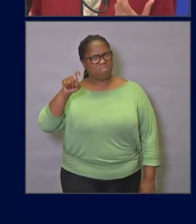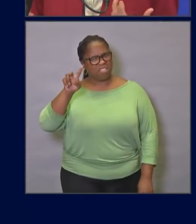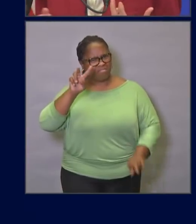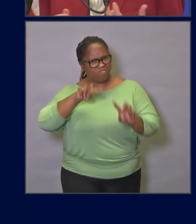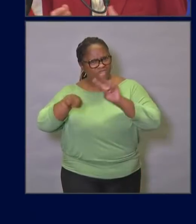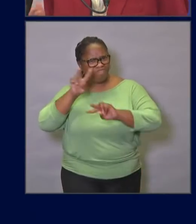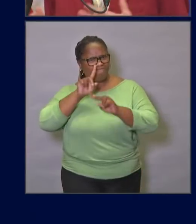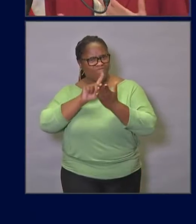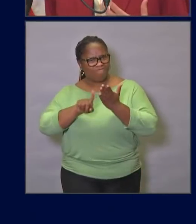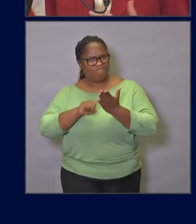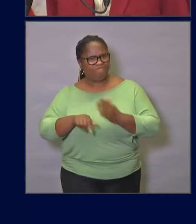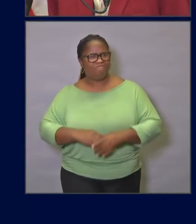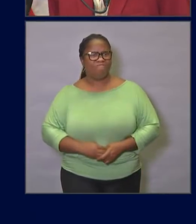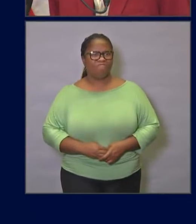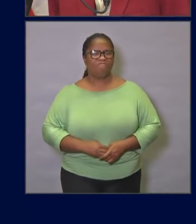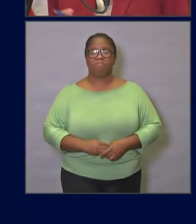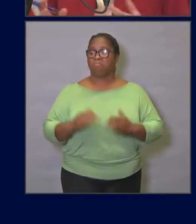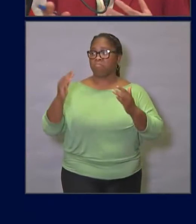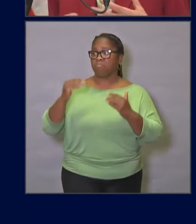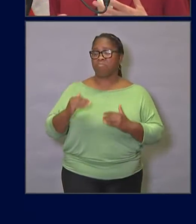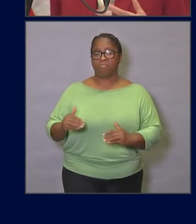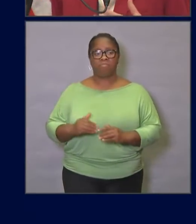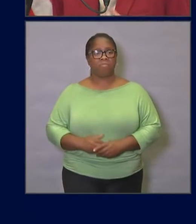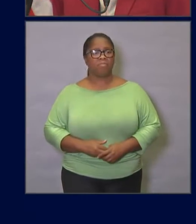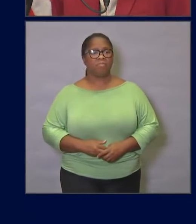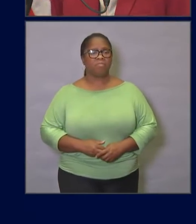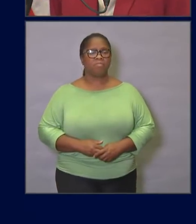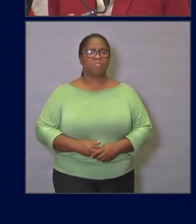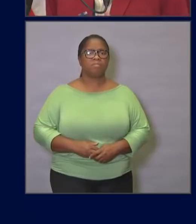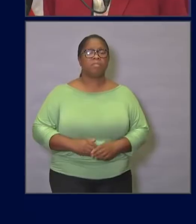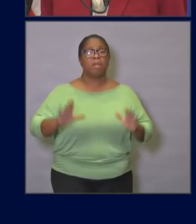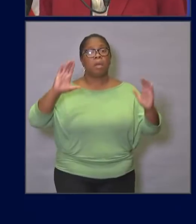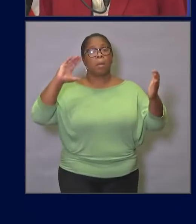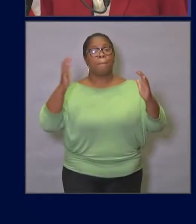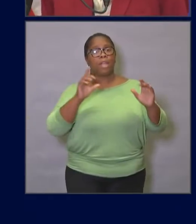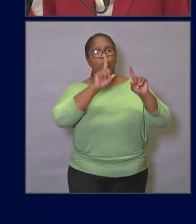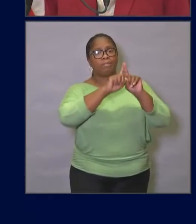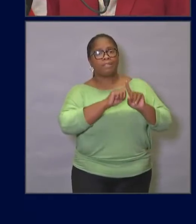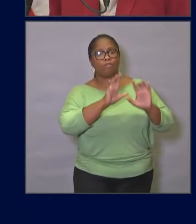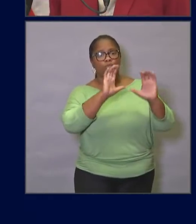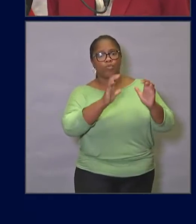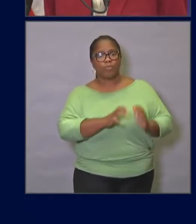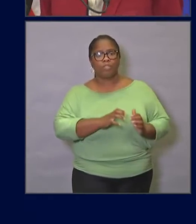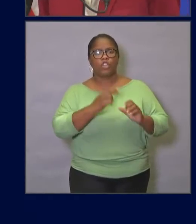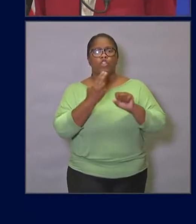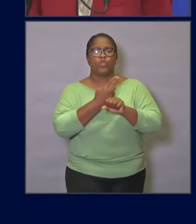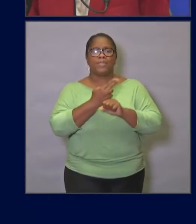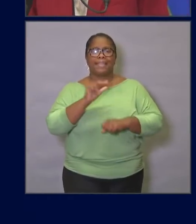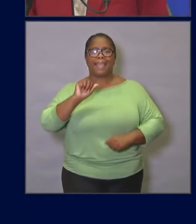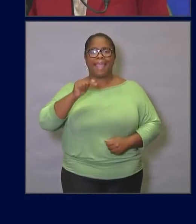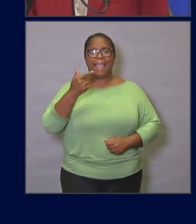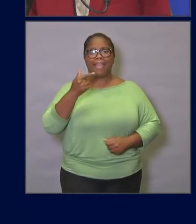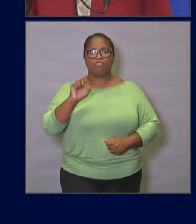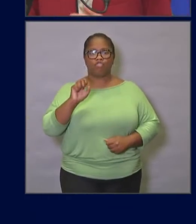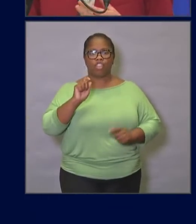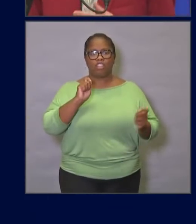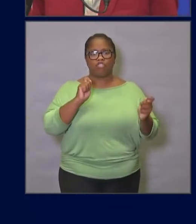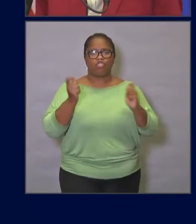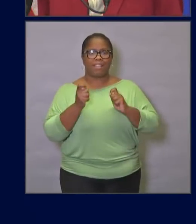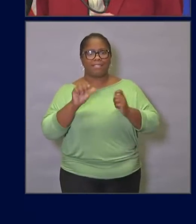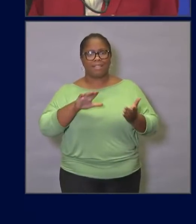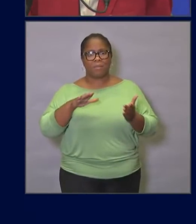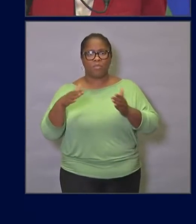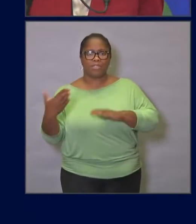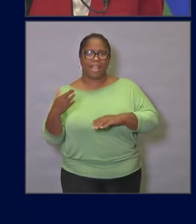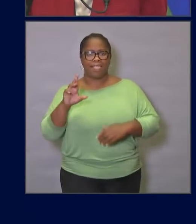does our best way of actually being able to compare groups, which is to use age-adjusted mortality rates. These are